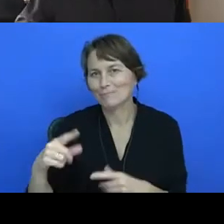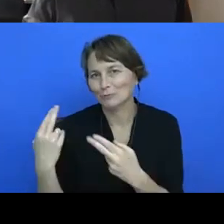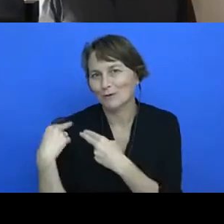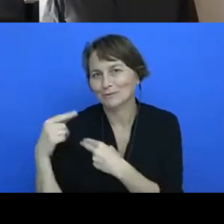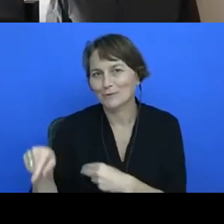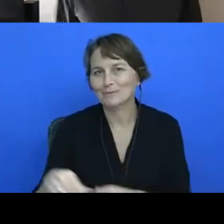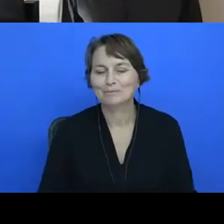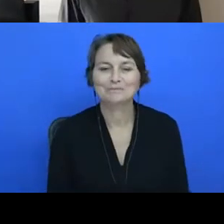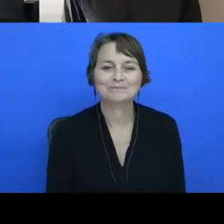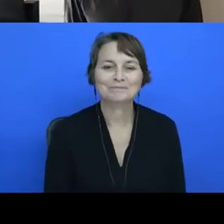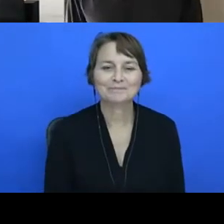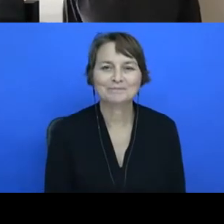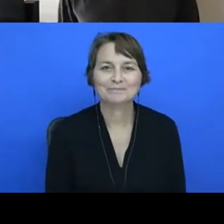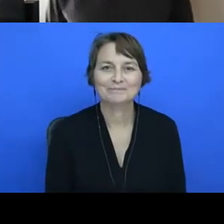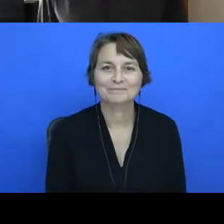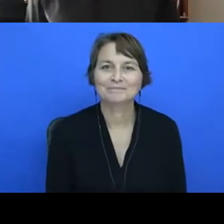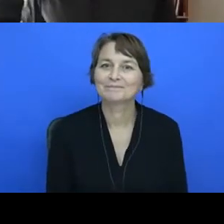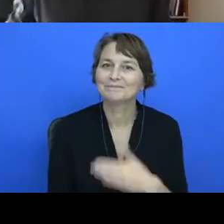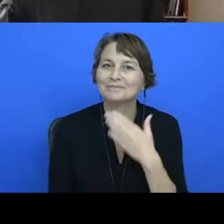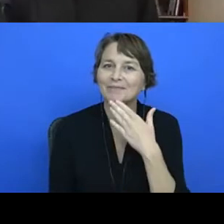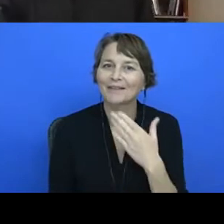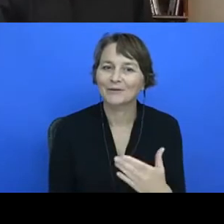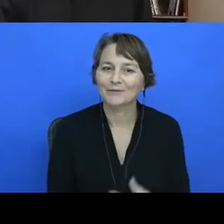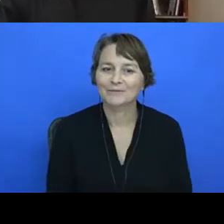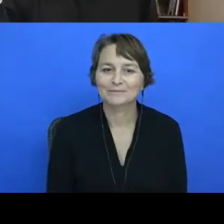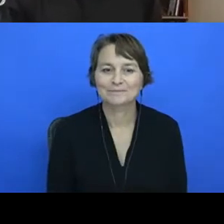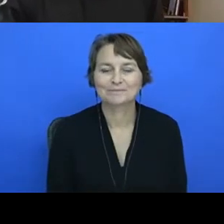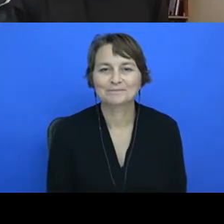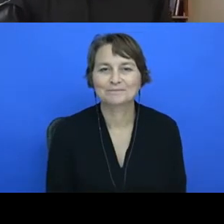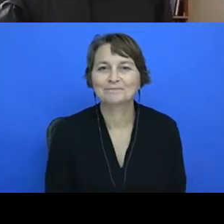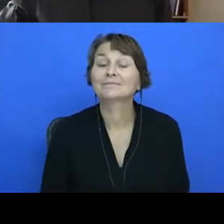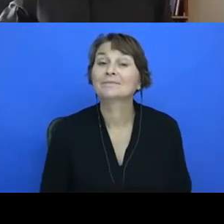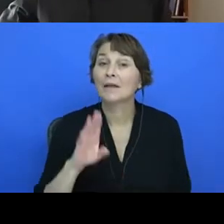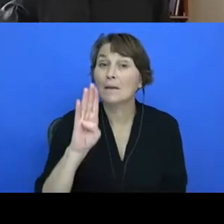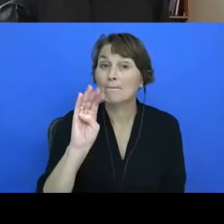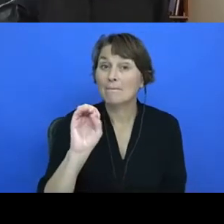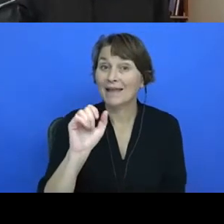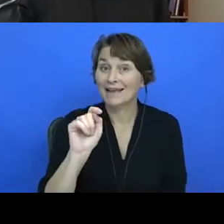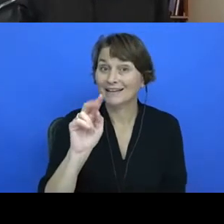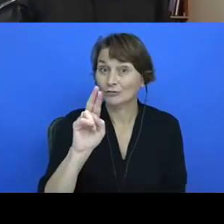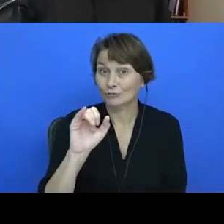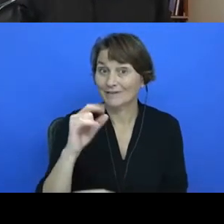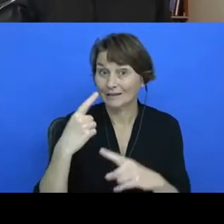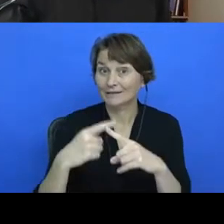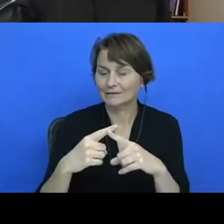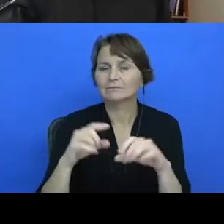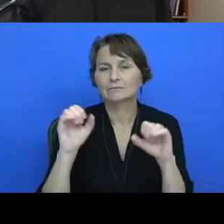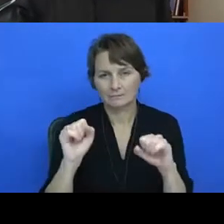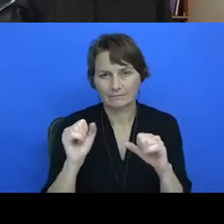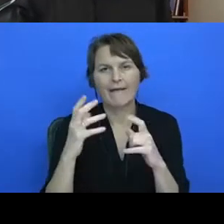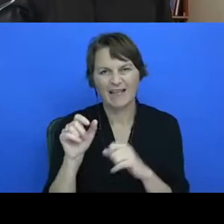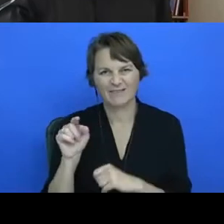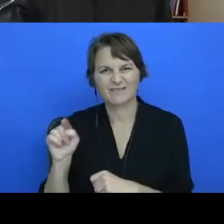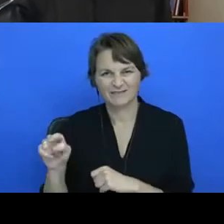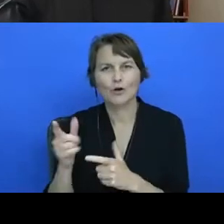Thank you. Beatrix? So we had a conference management team behind, but that was actually to organize a